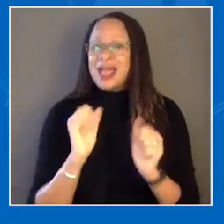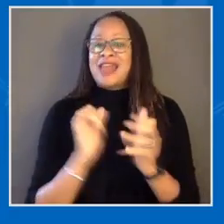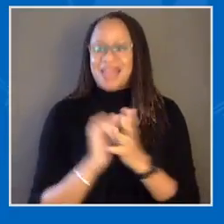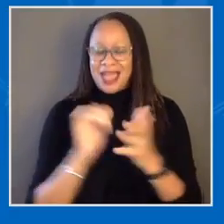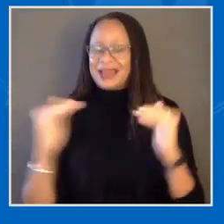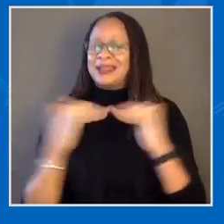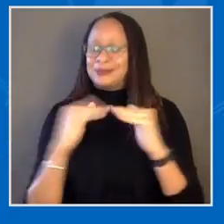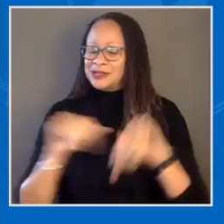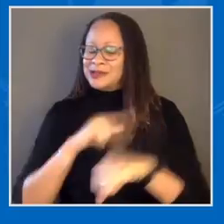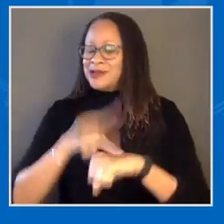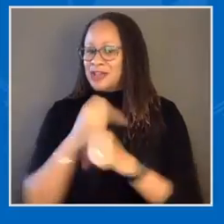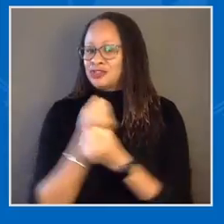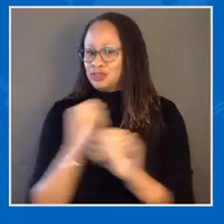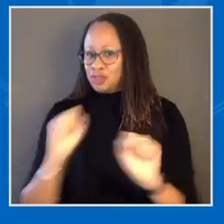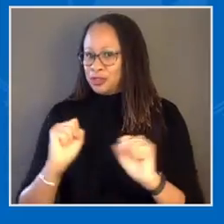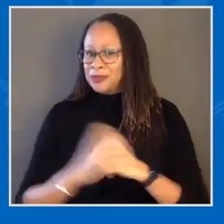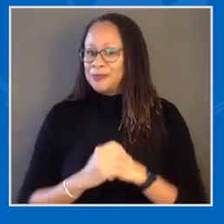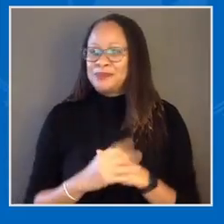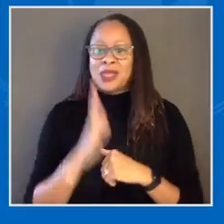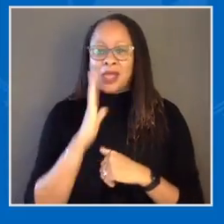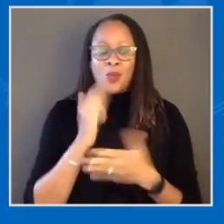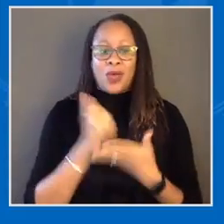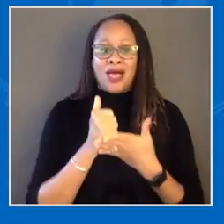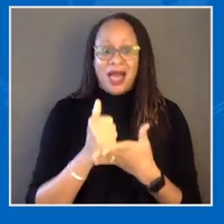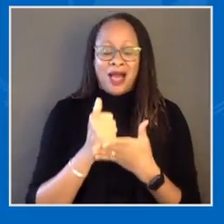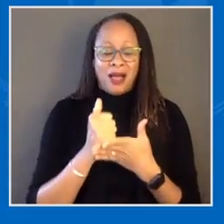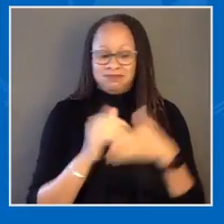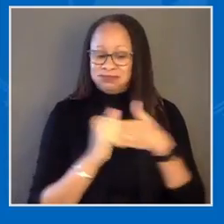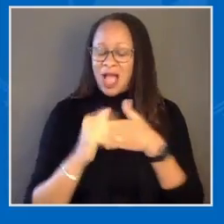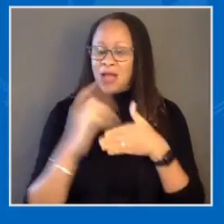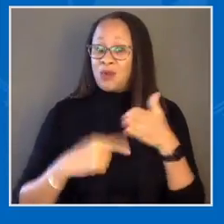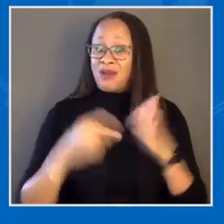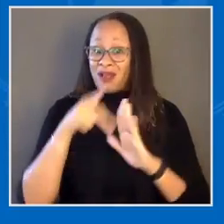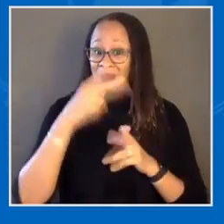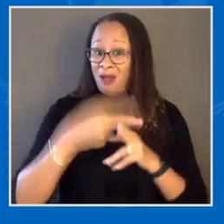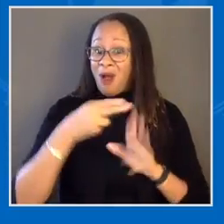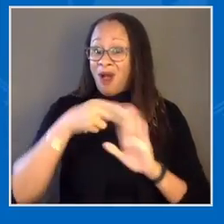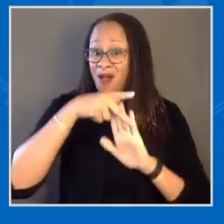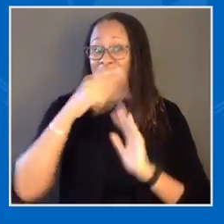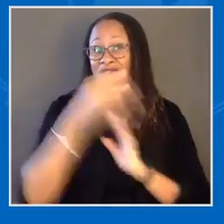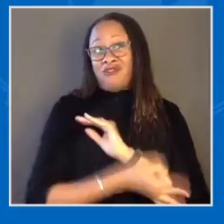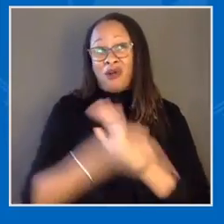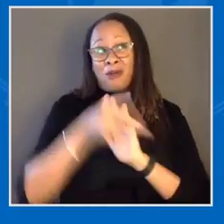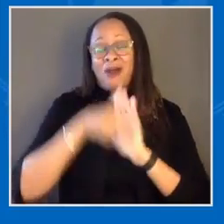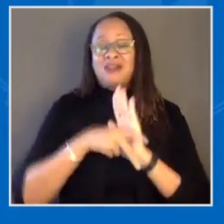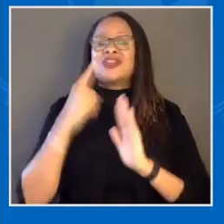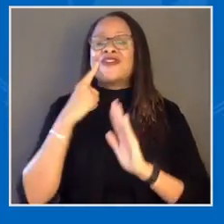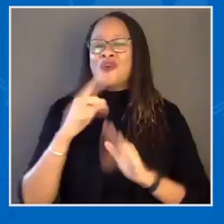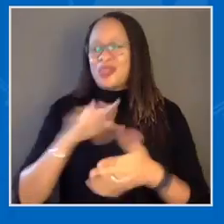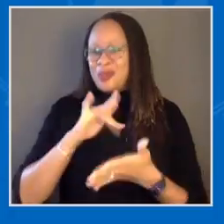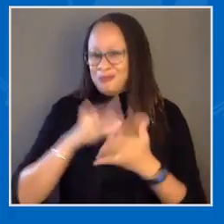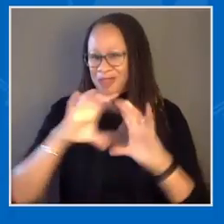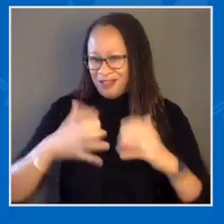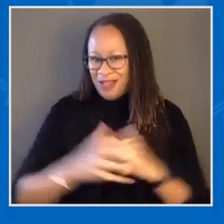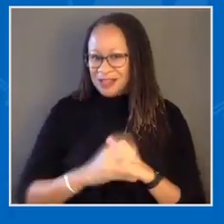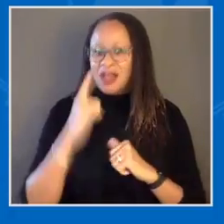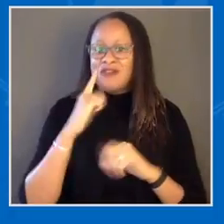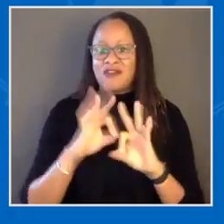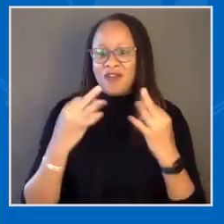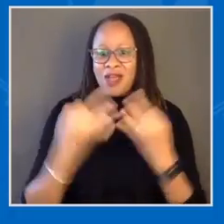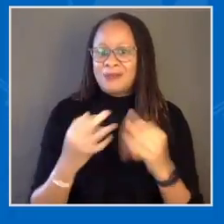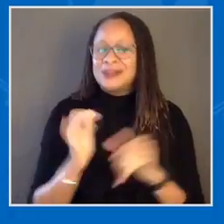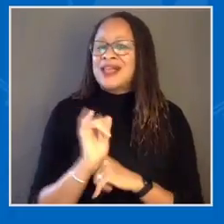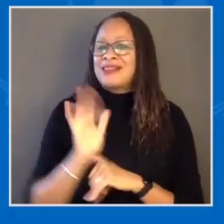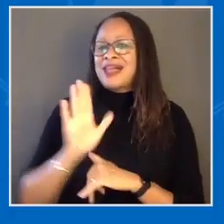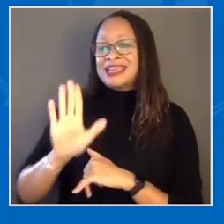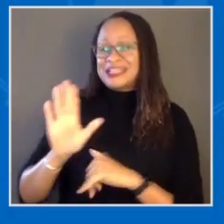security, and it helps steer what I call a foreign policy for the middle class, for families like his growing